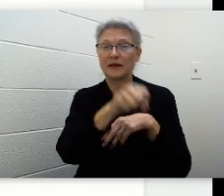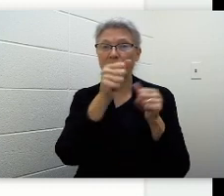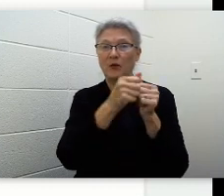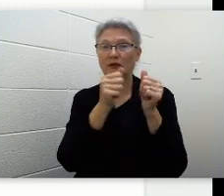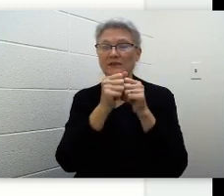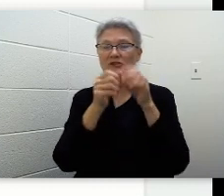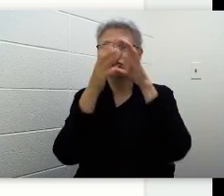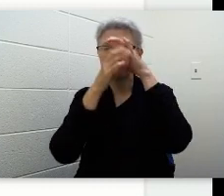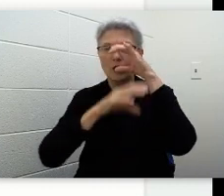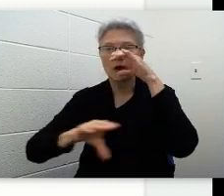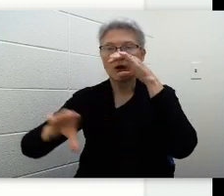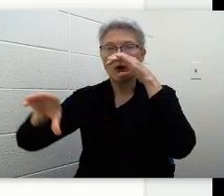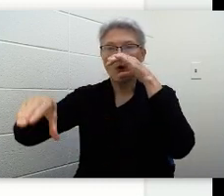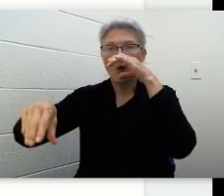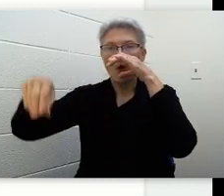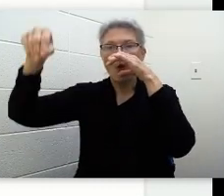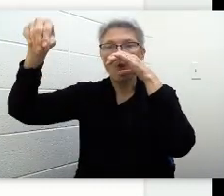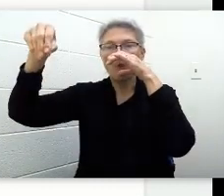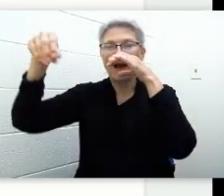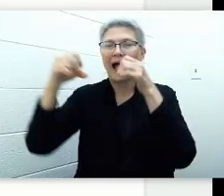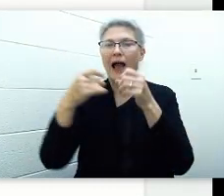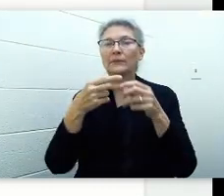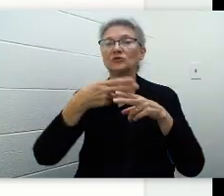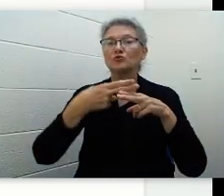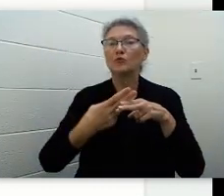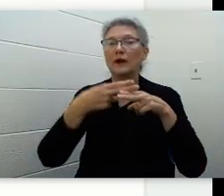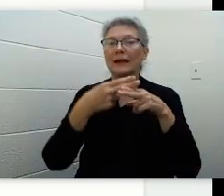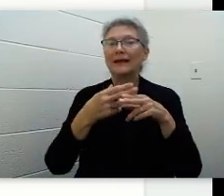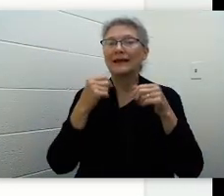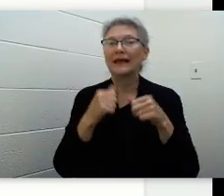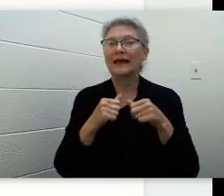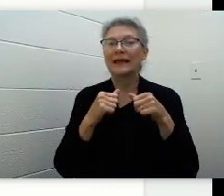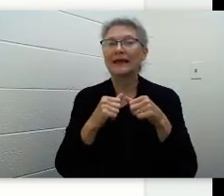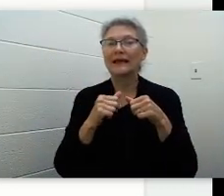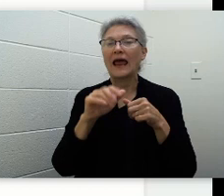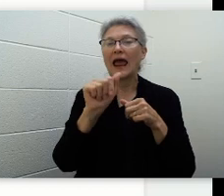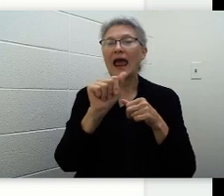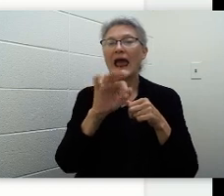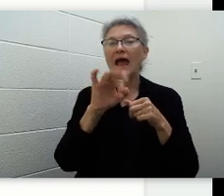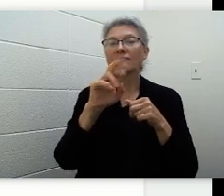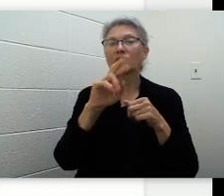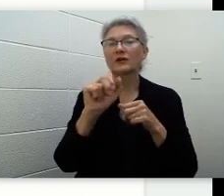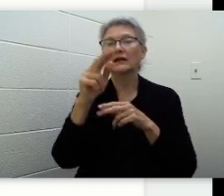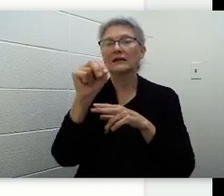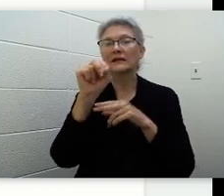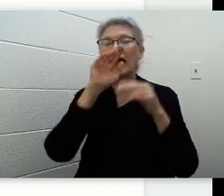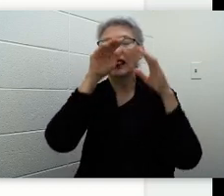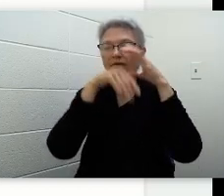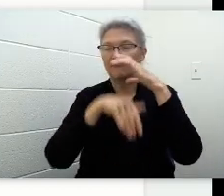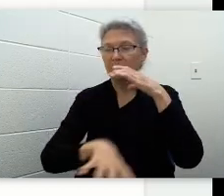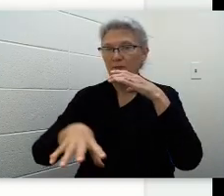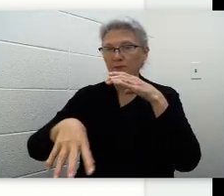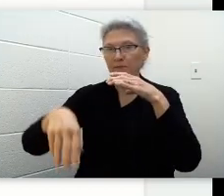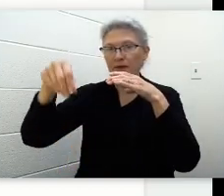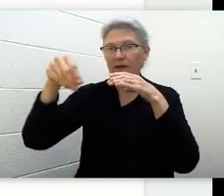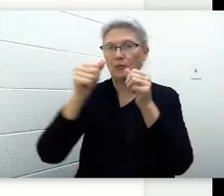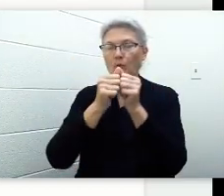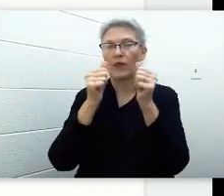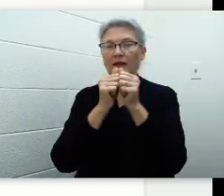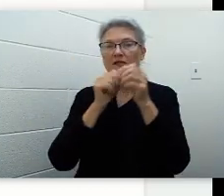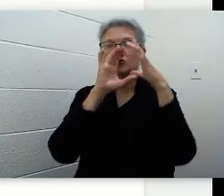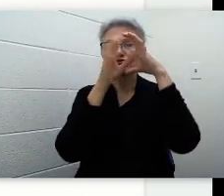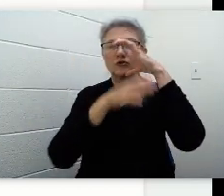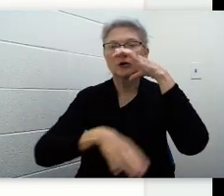it actually asking? About how much weight can an African elephant pick up with its trunk? Well, I'm going to go back to that very